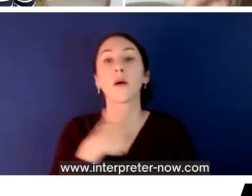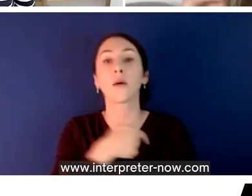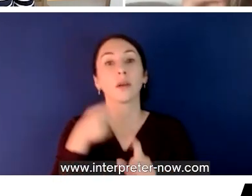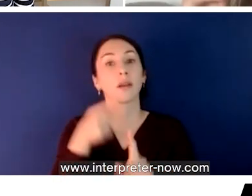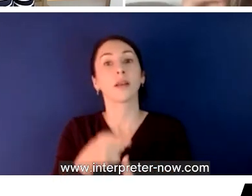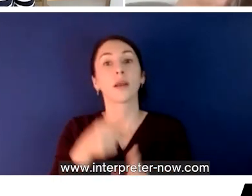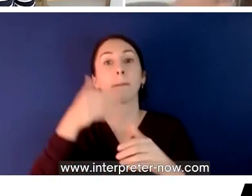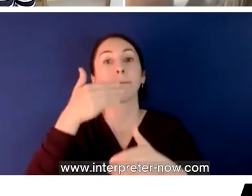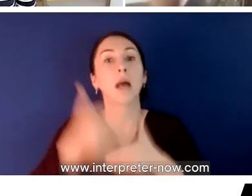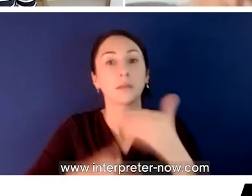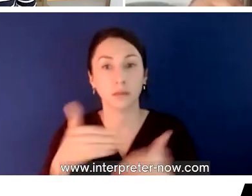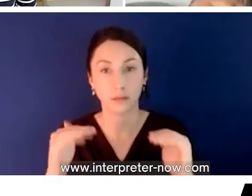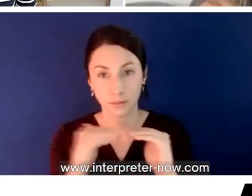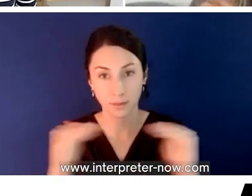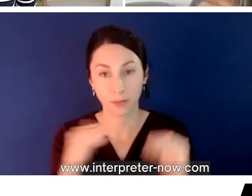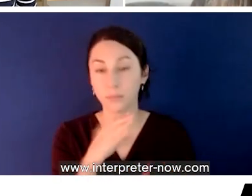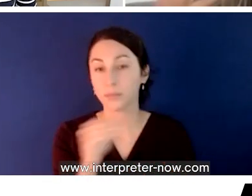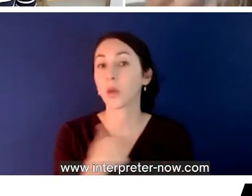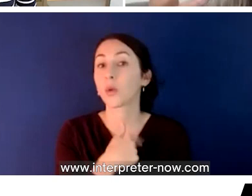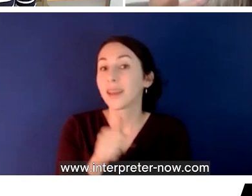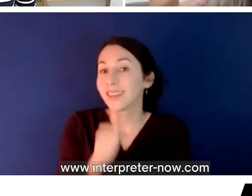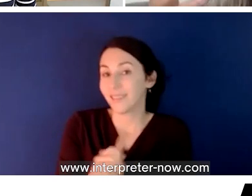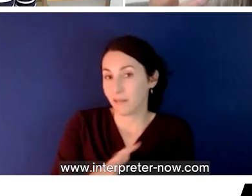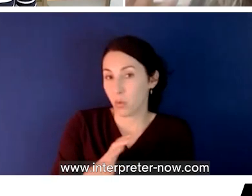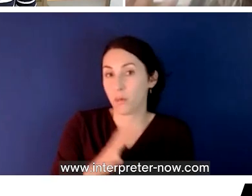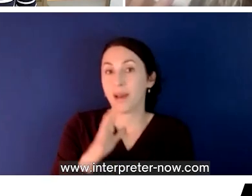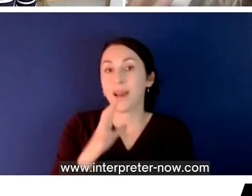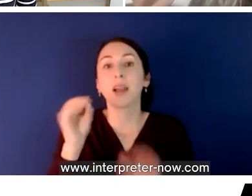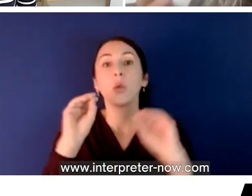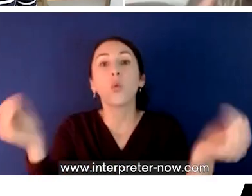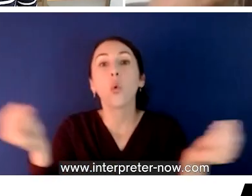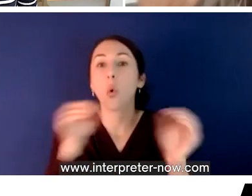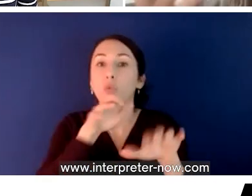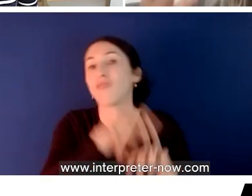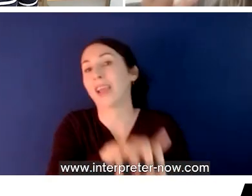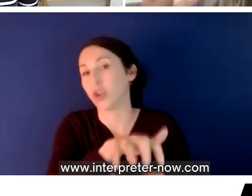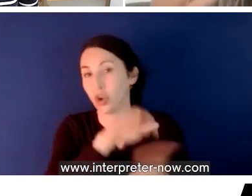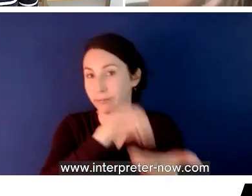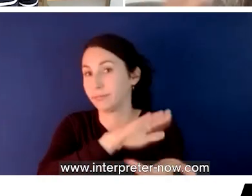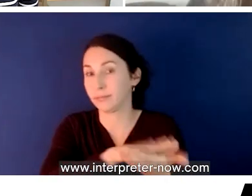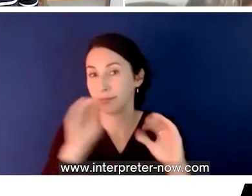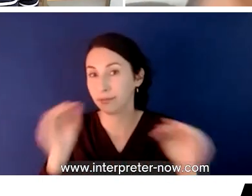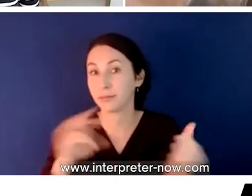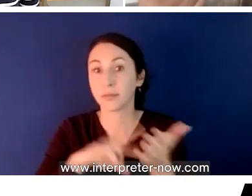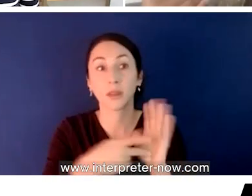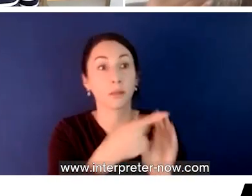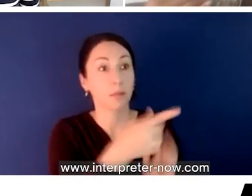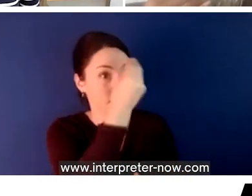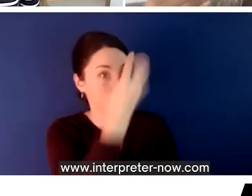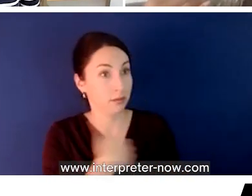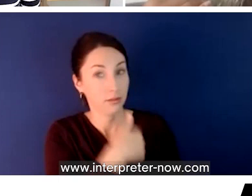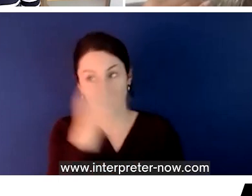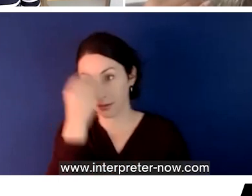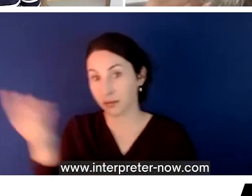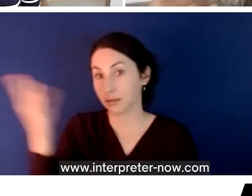of process. And then we're very specifically informal and off the record. So telling us something is not serving notice to